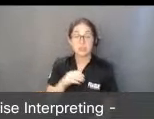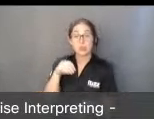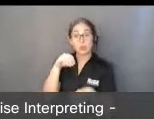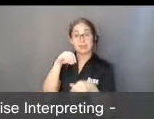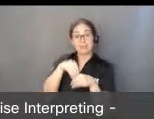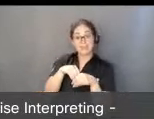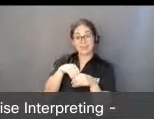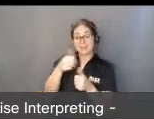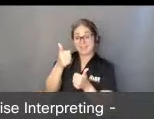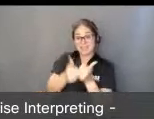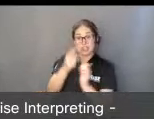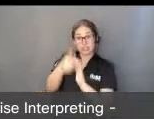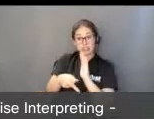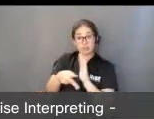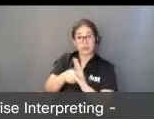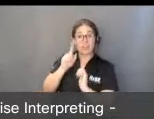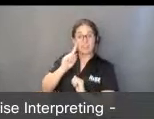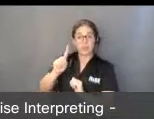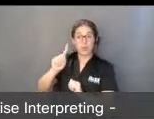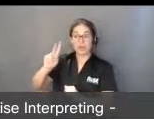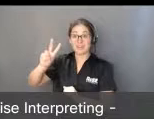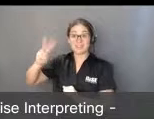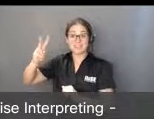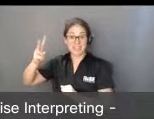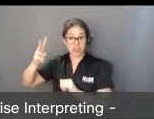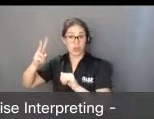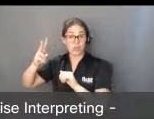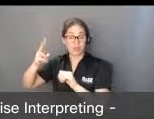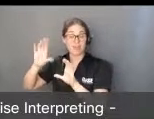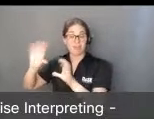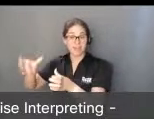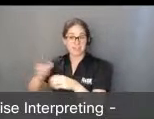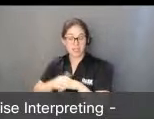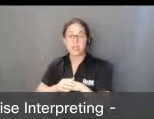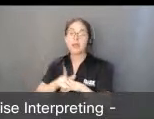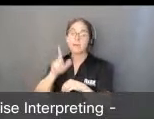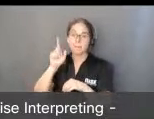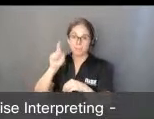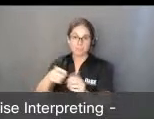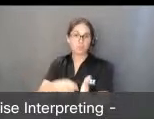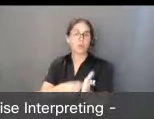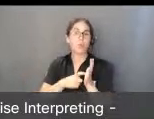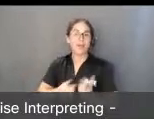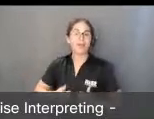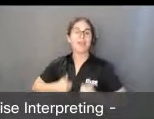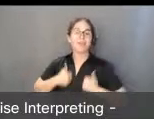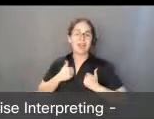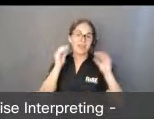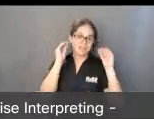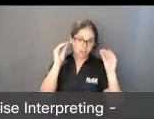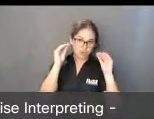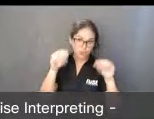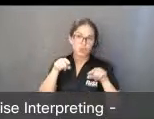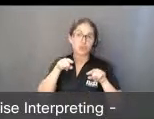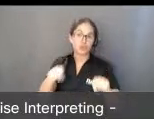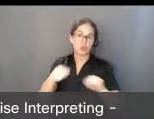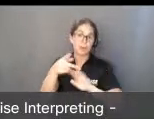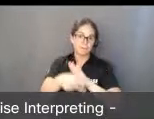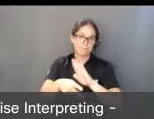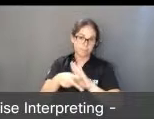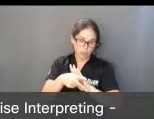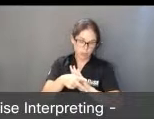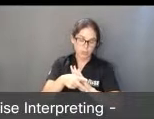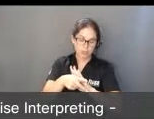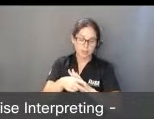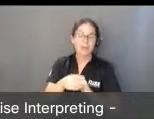there needs for secondary, there needs to be live instruction time during the period. And then